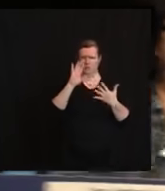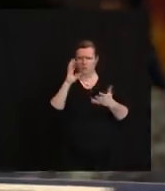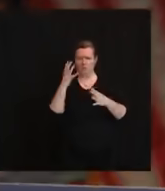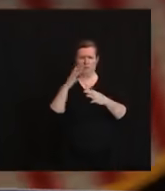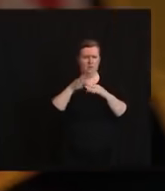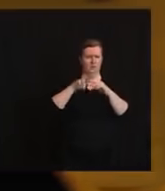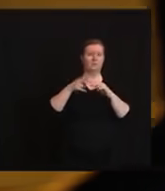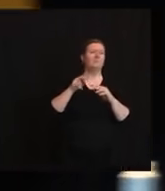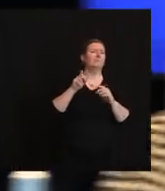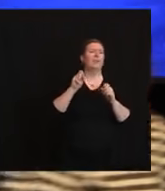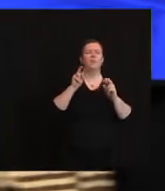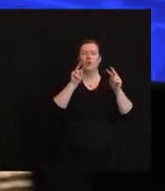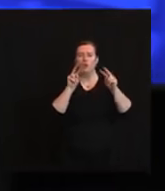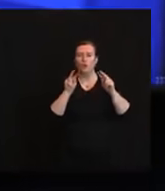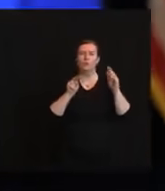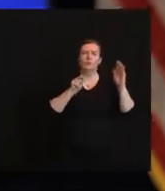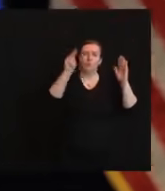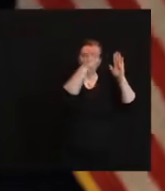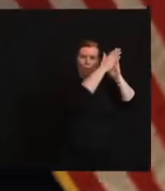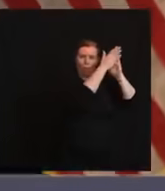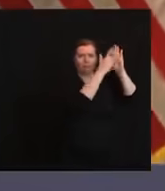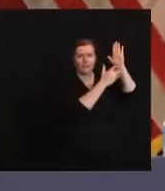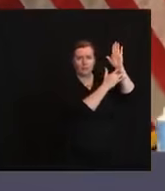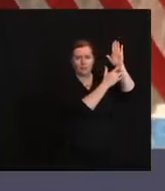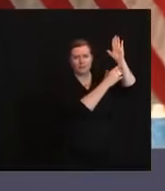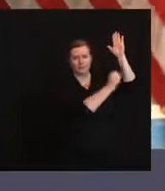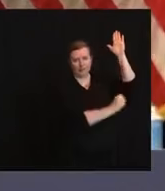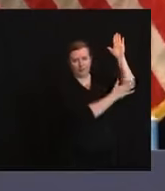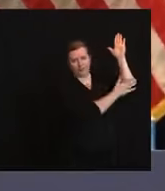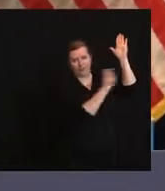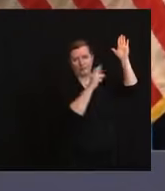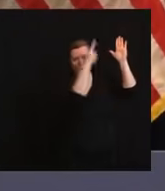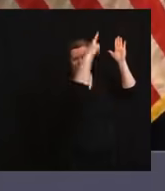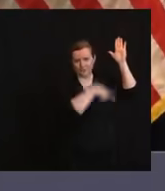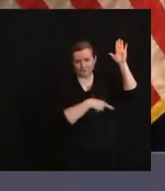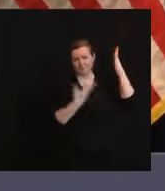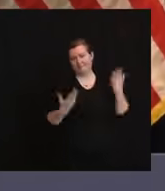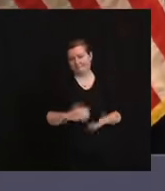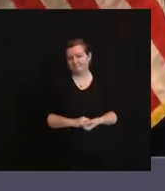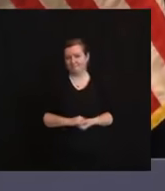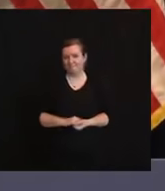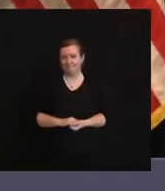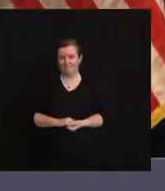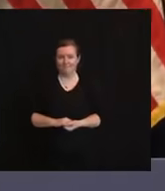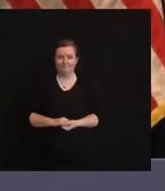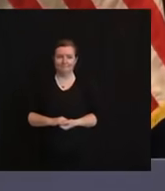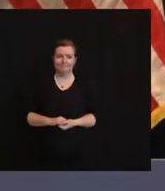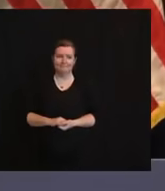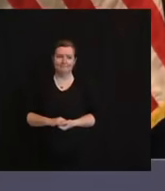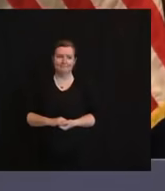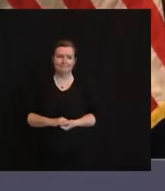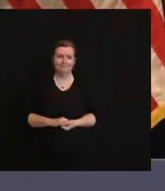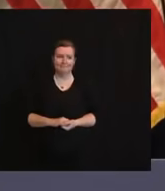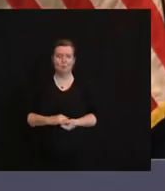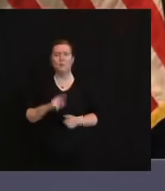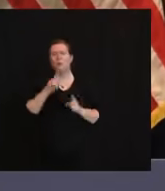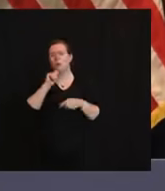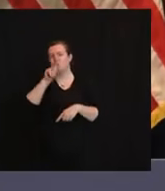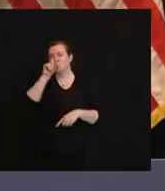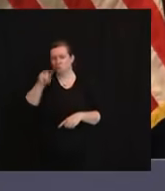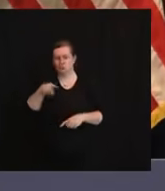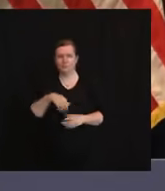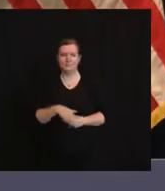you. Brett, good afternoon. Good afternoon. Thank you. Barnes & Noble workers just delivered a